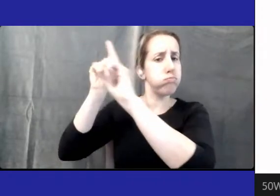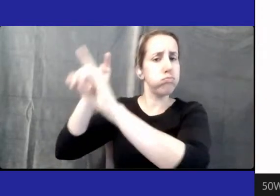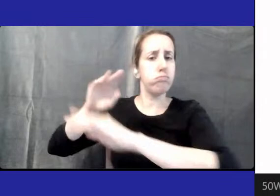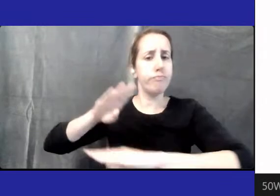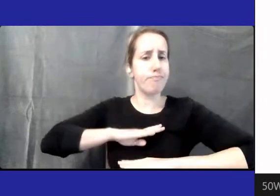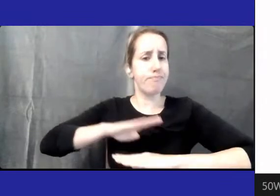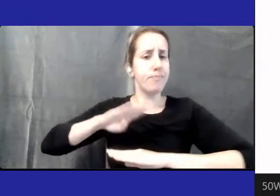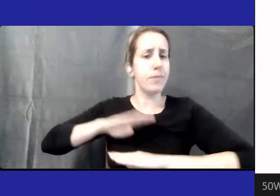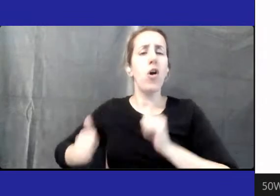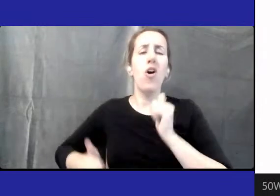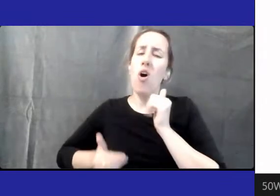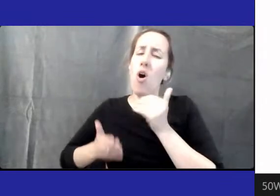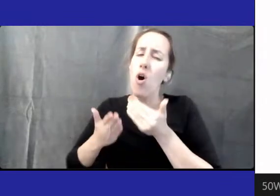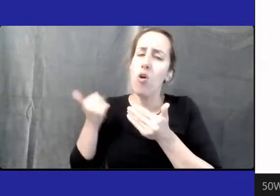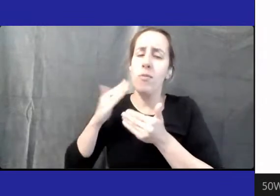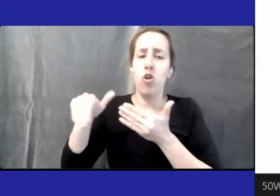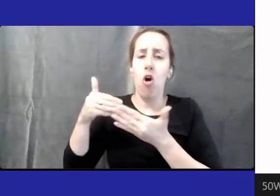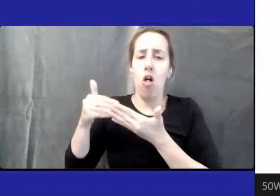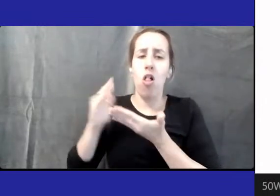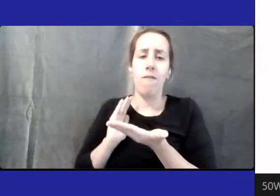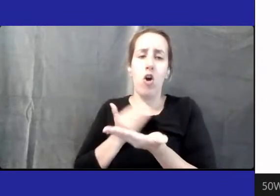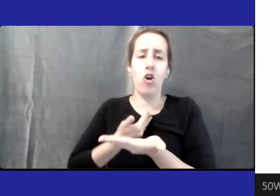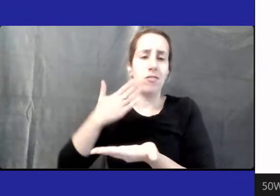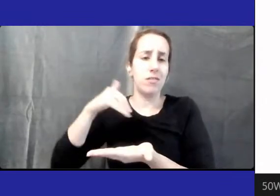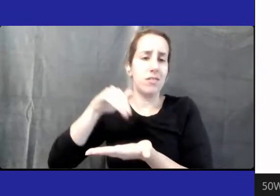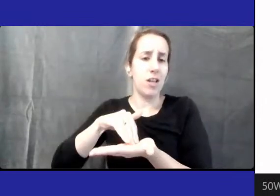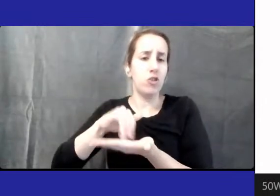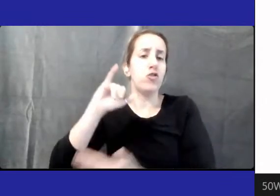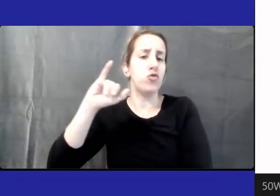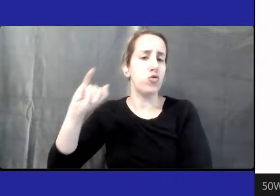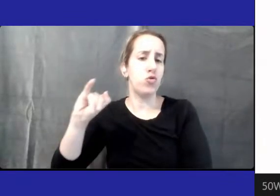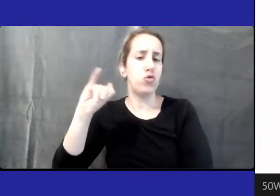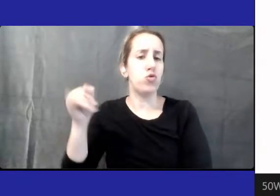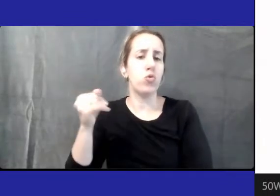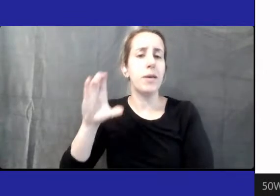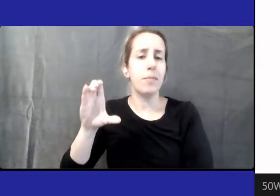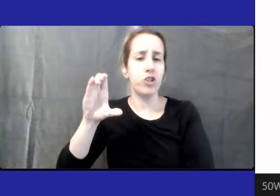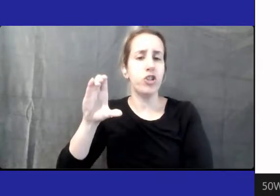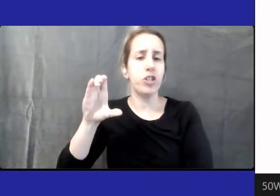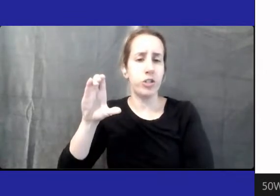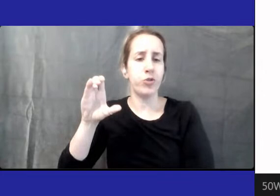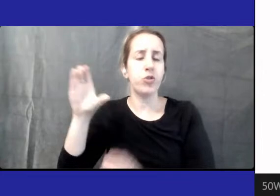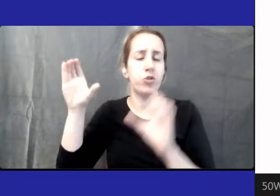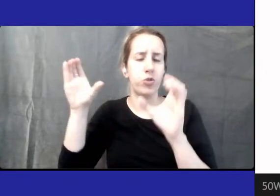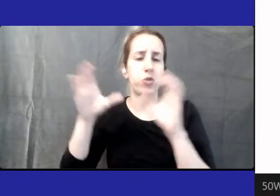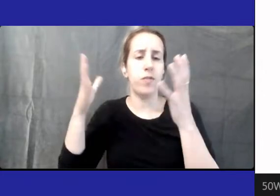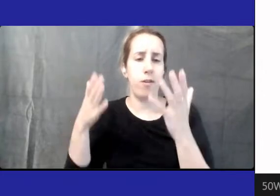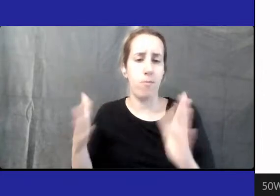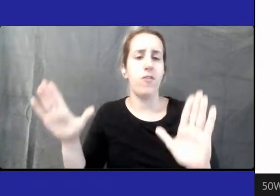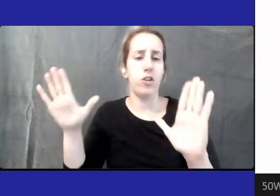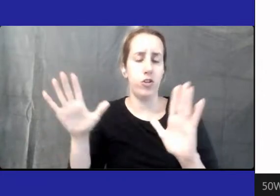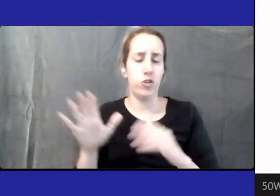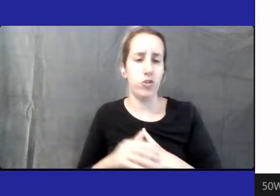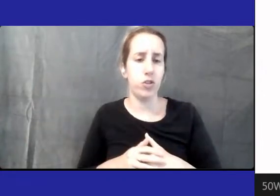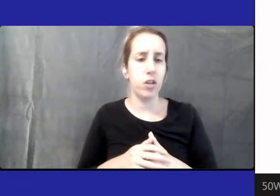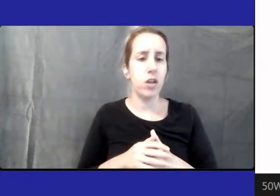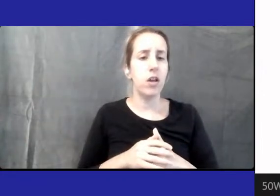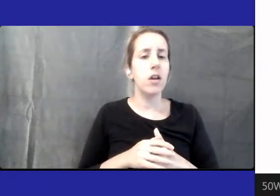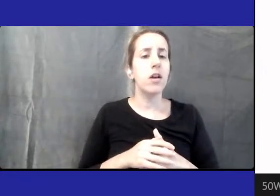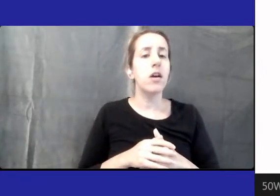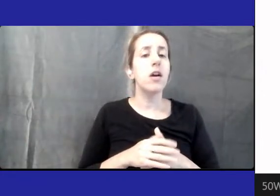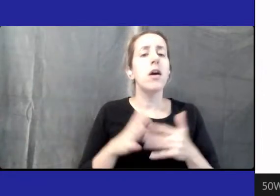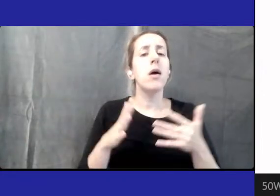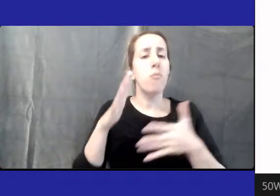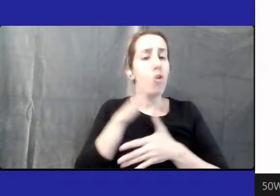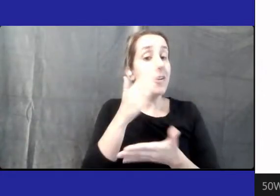certified at 3 different levels: primary centers for most of our community hospitals,